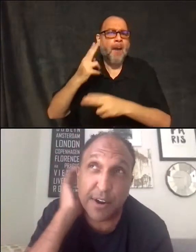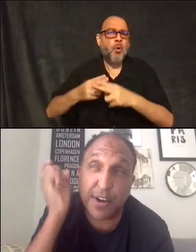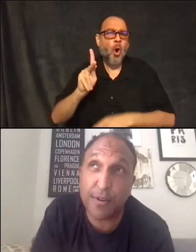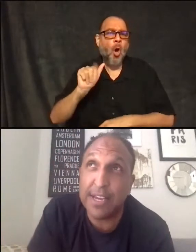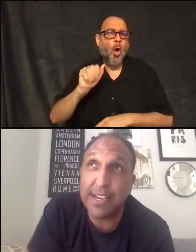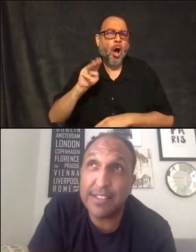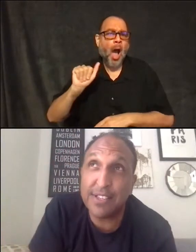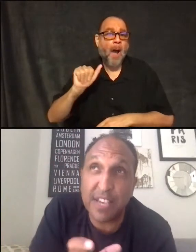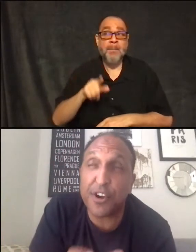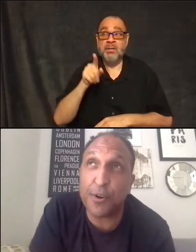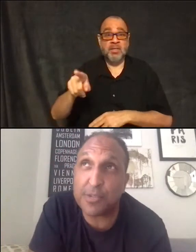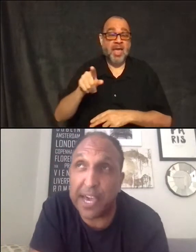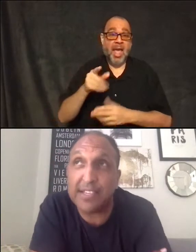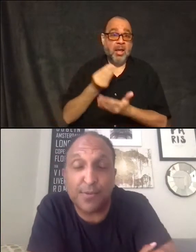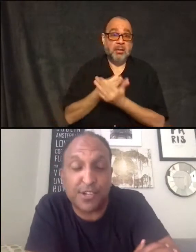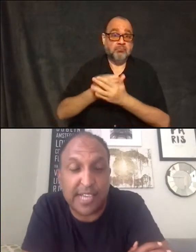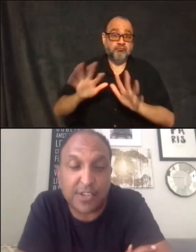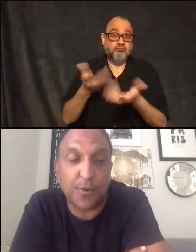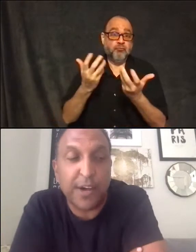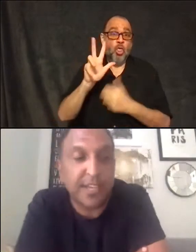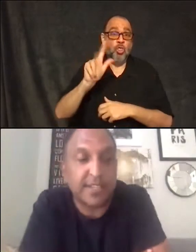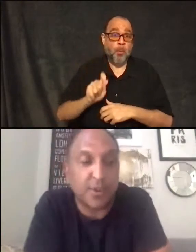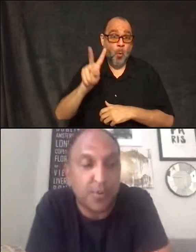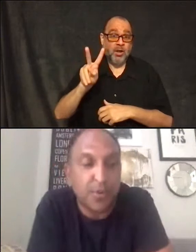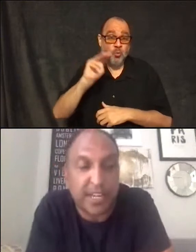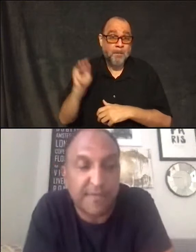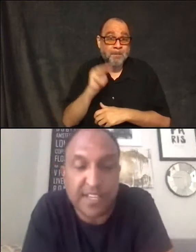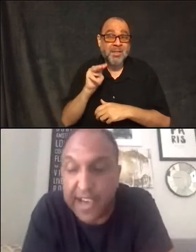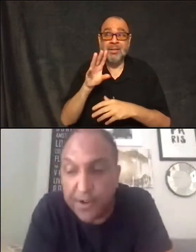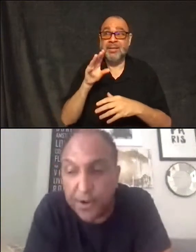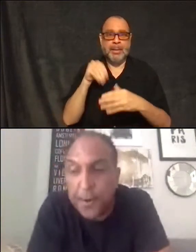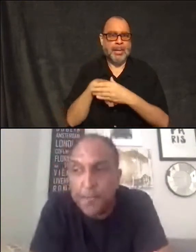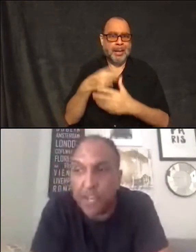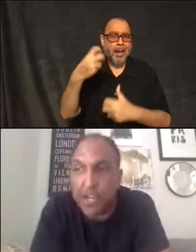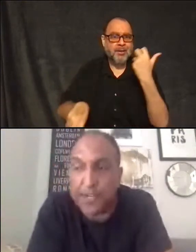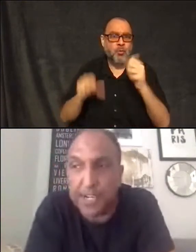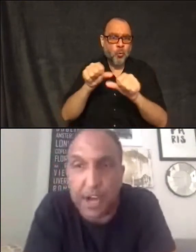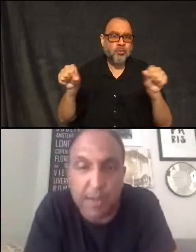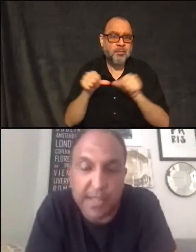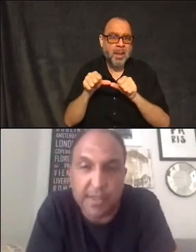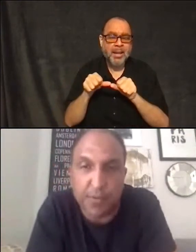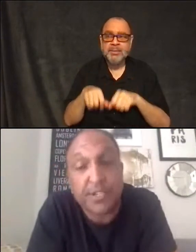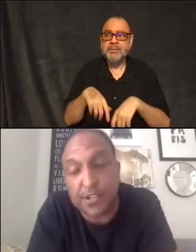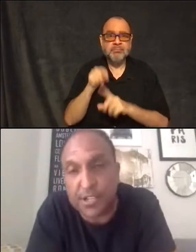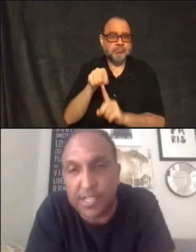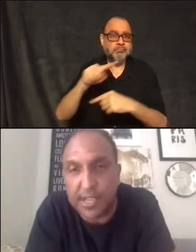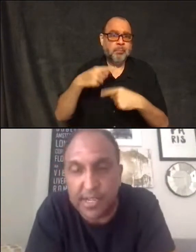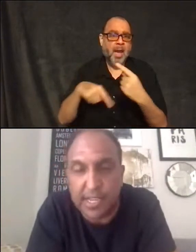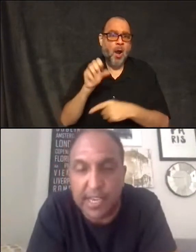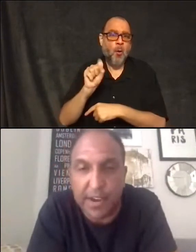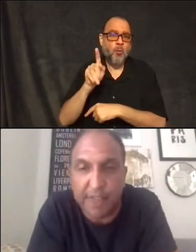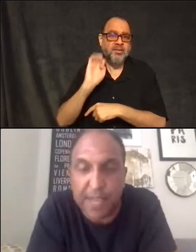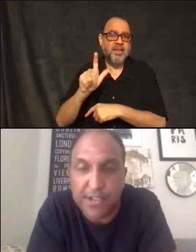in a very difficult space, which is sexual wellness. And so we wanted to give this founder an opportunity to talk about the research that